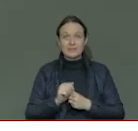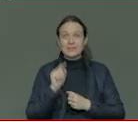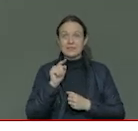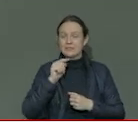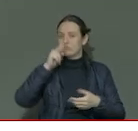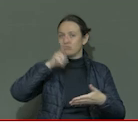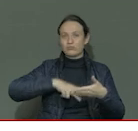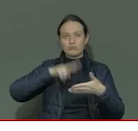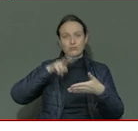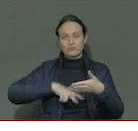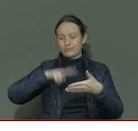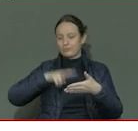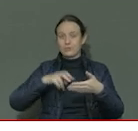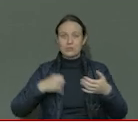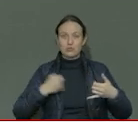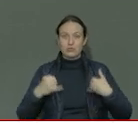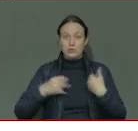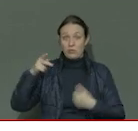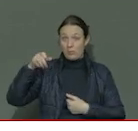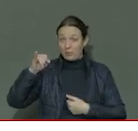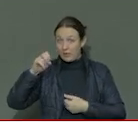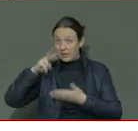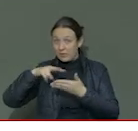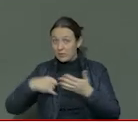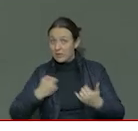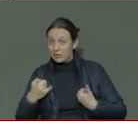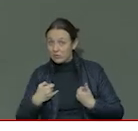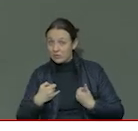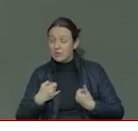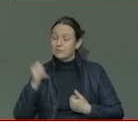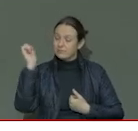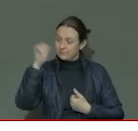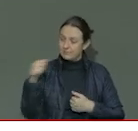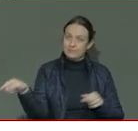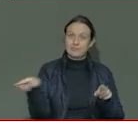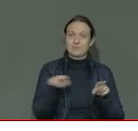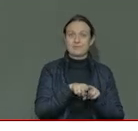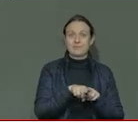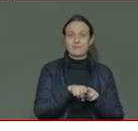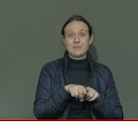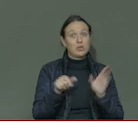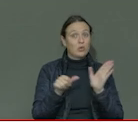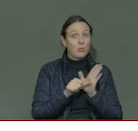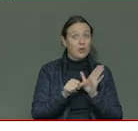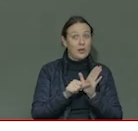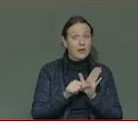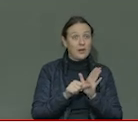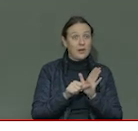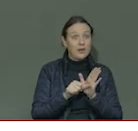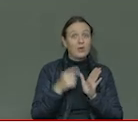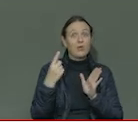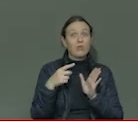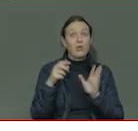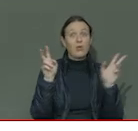widely. Does Pi have a love of reading? Yes, he does. Is that important? For which